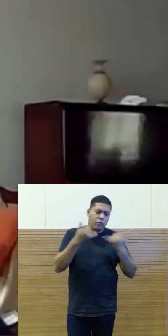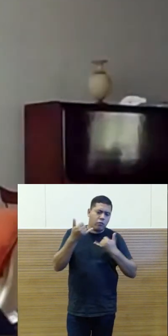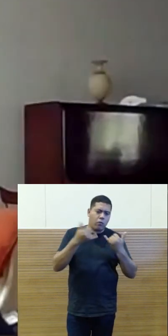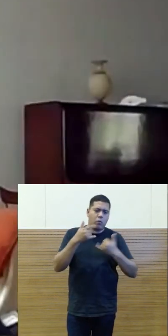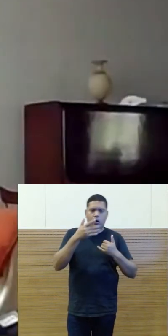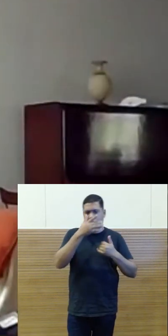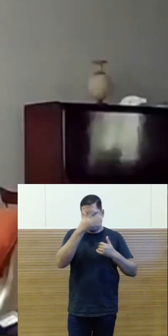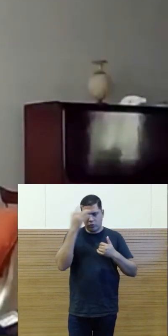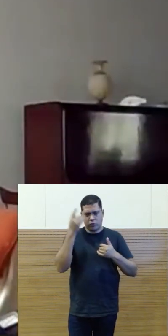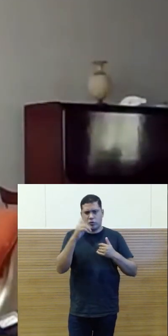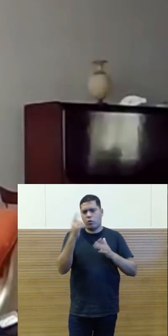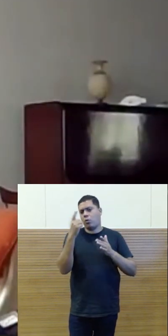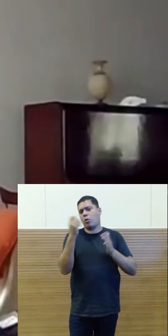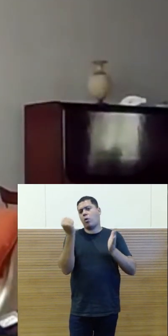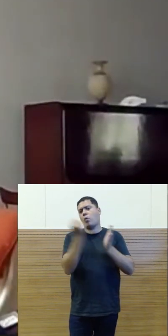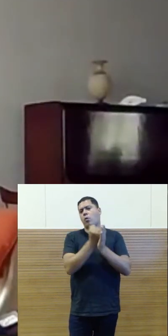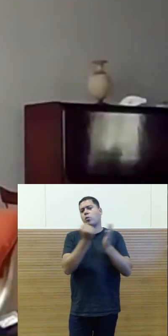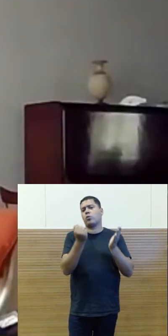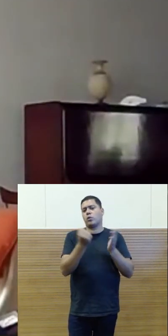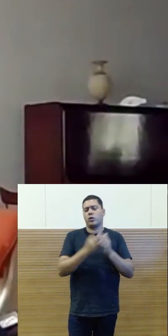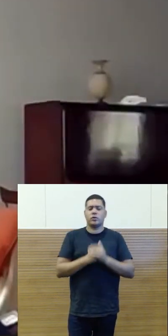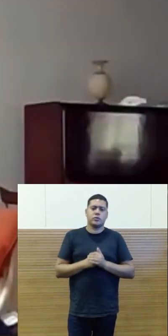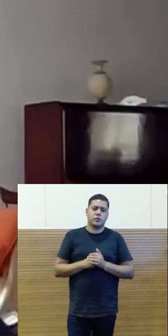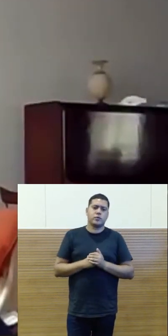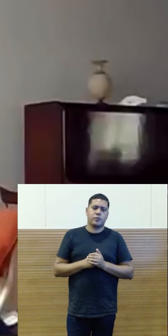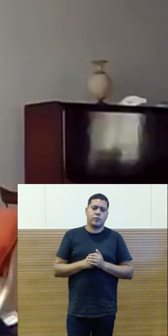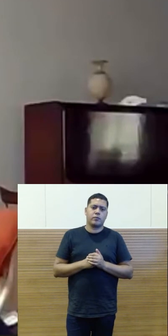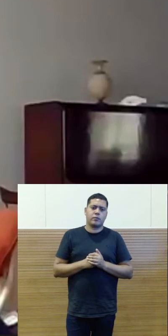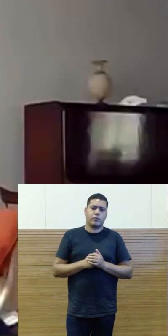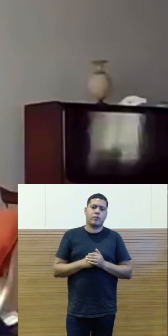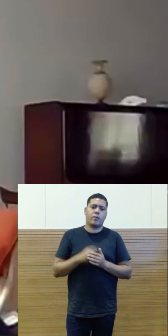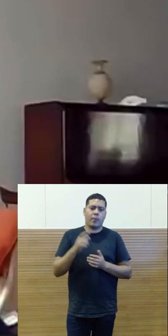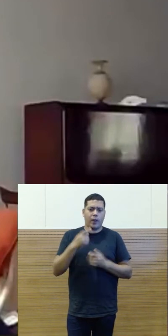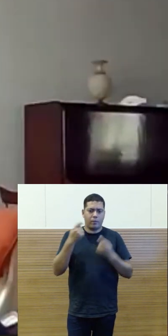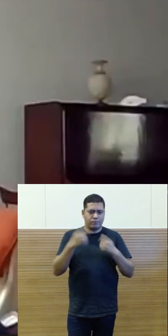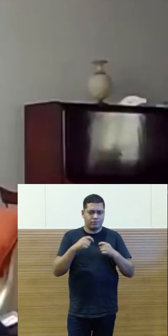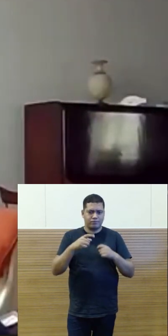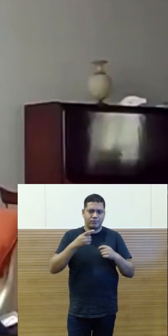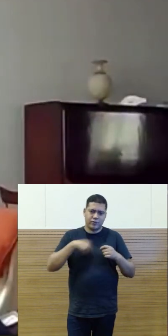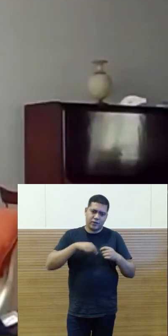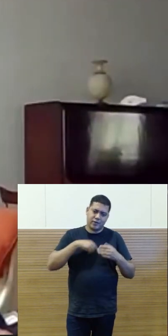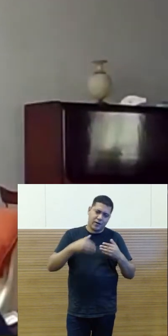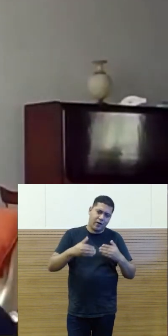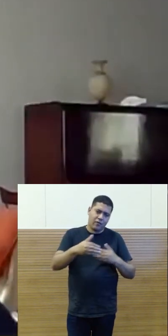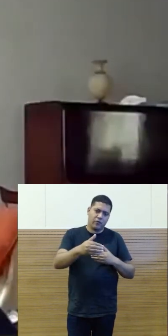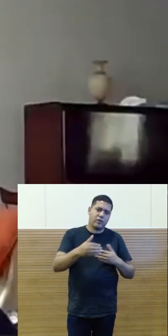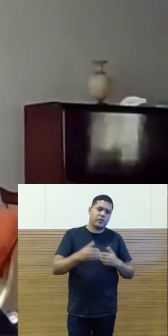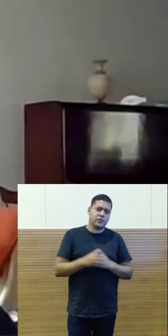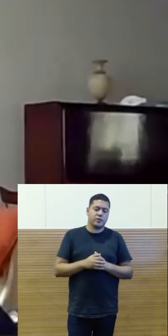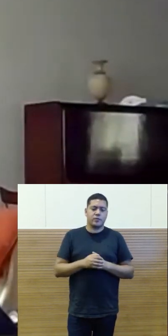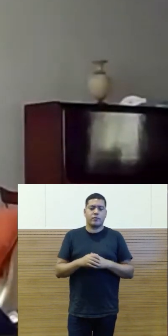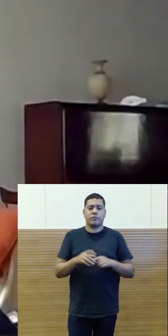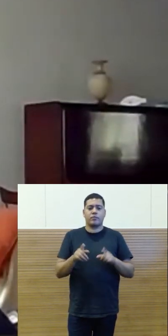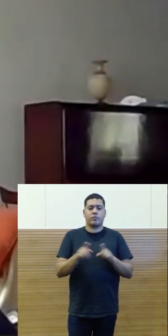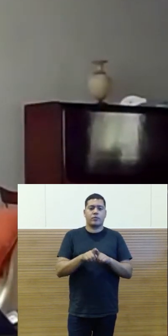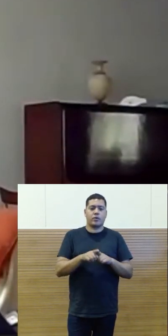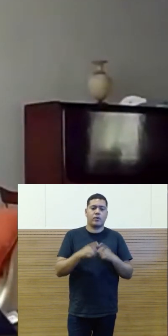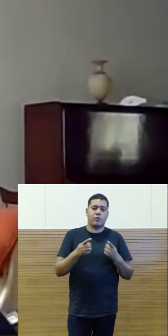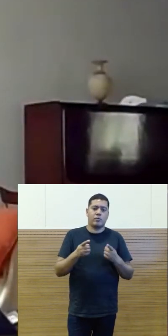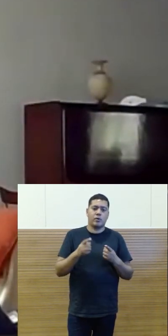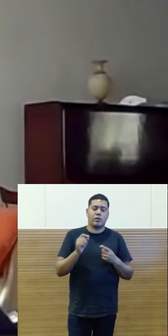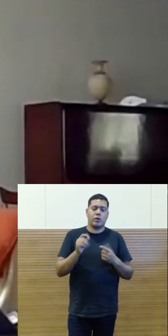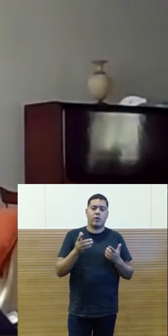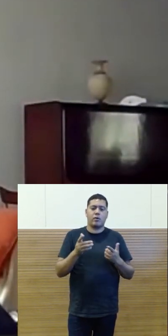to inform consumers other than warning labels. And it is important for us to advance on that.